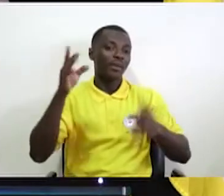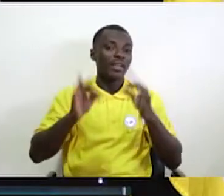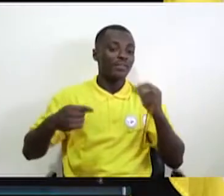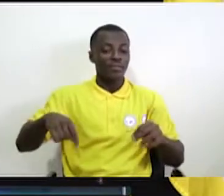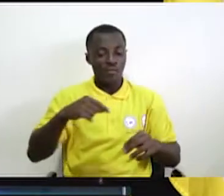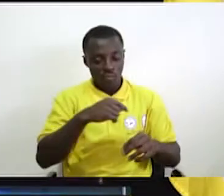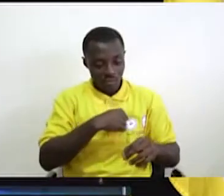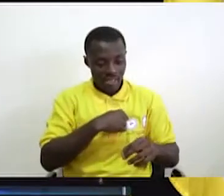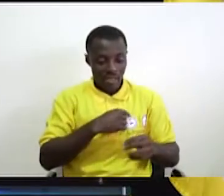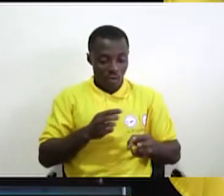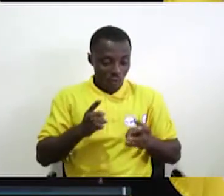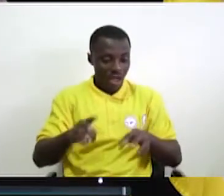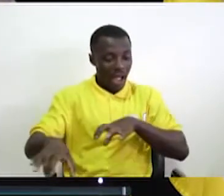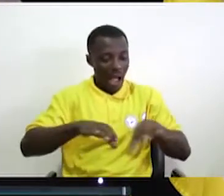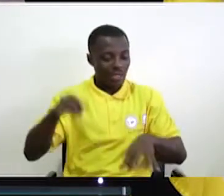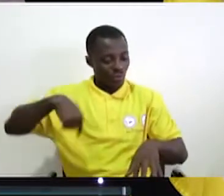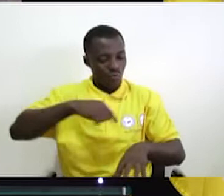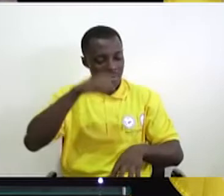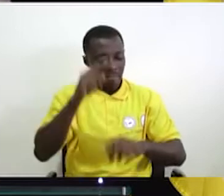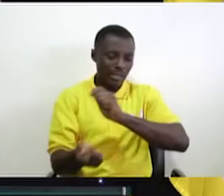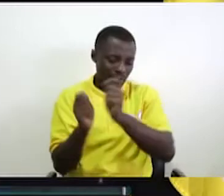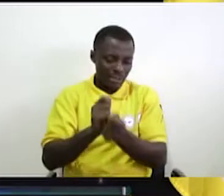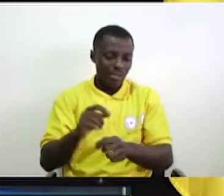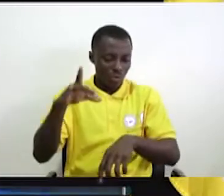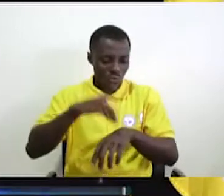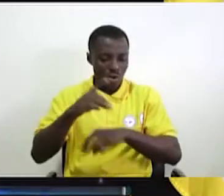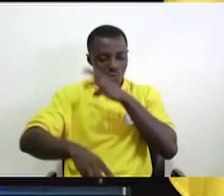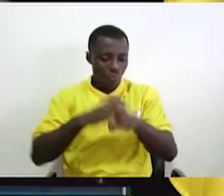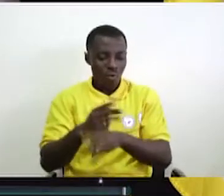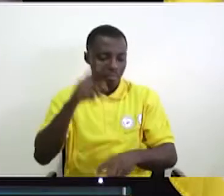We need to change our world. You see,